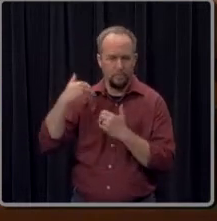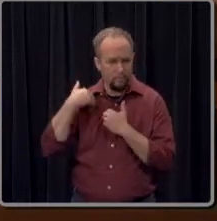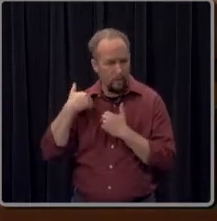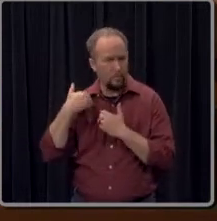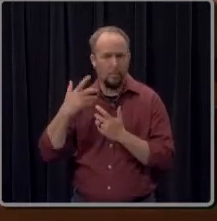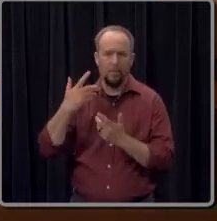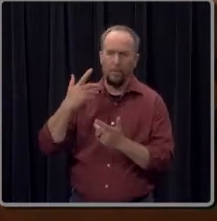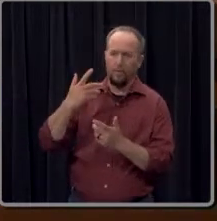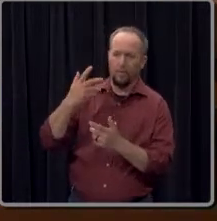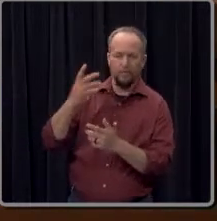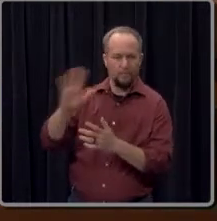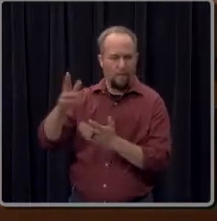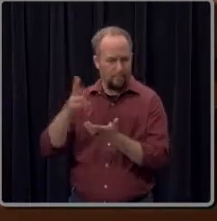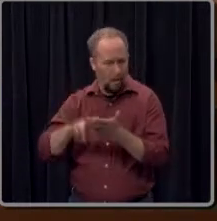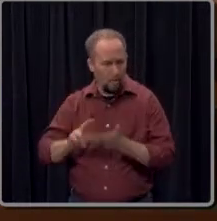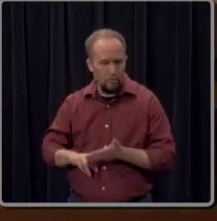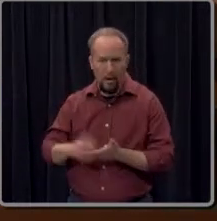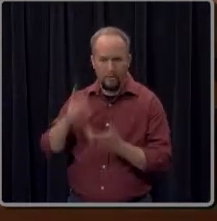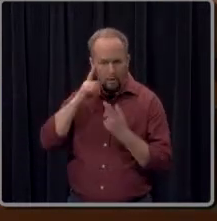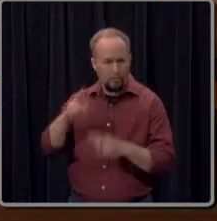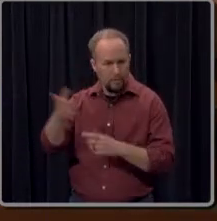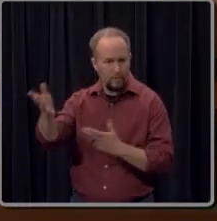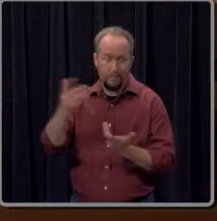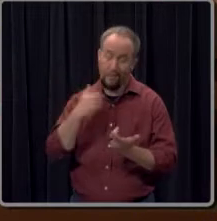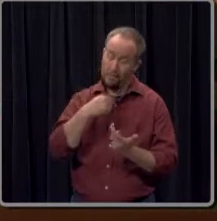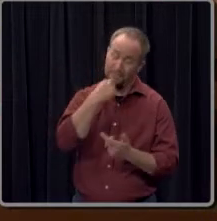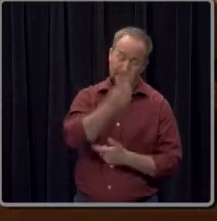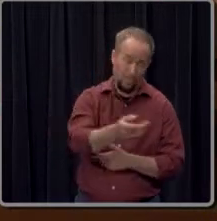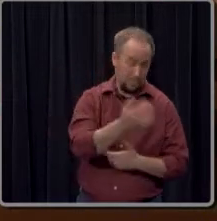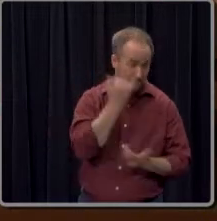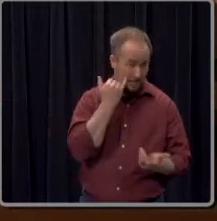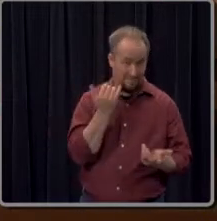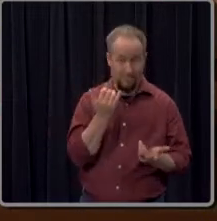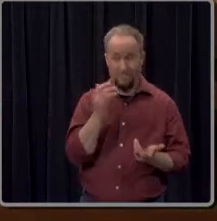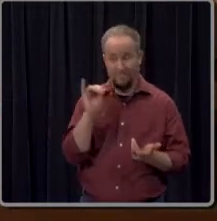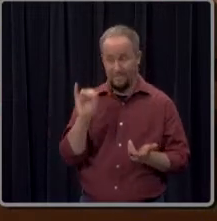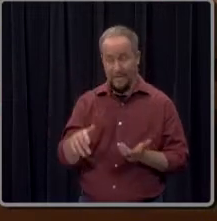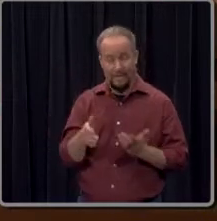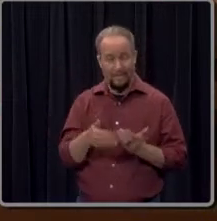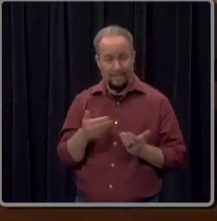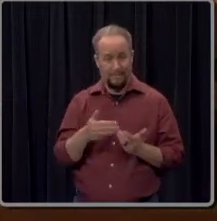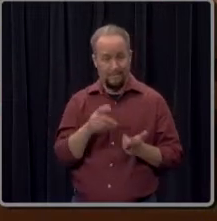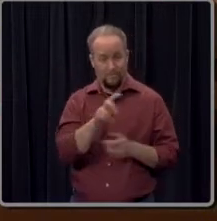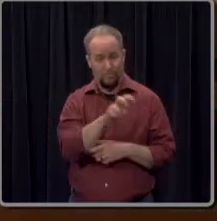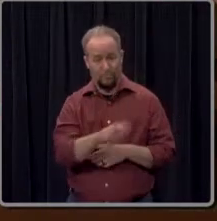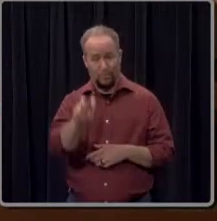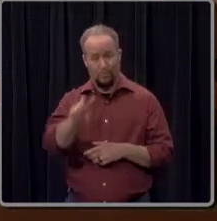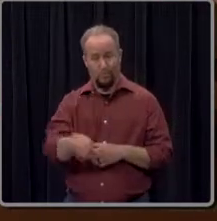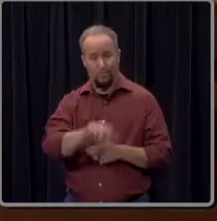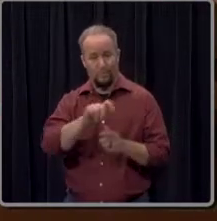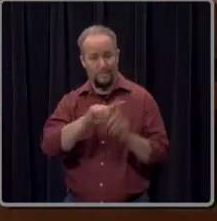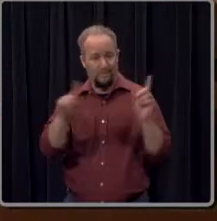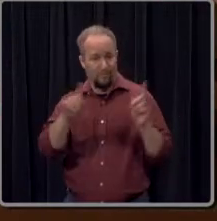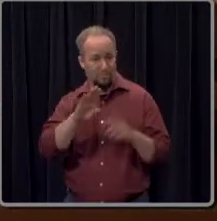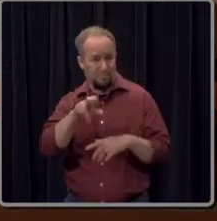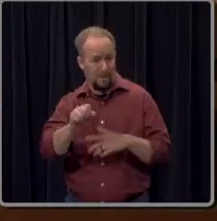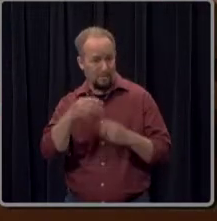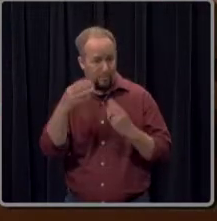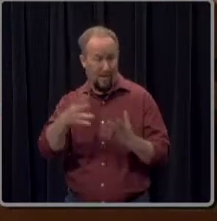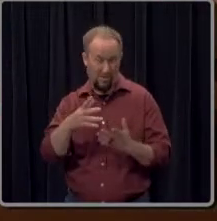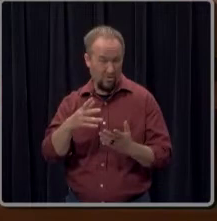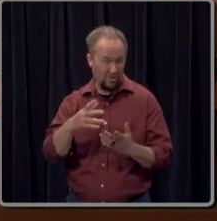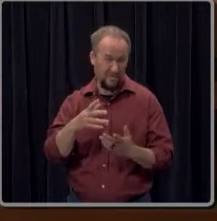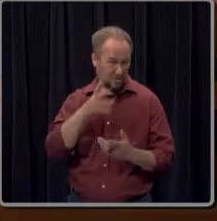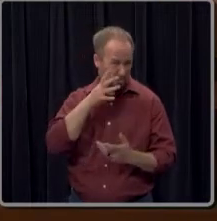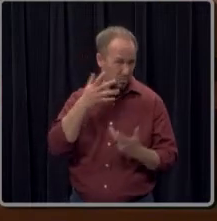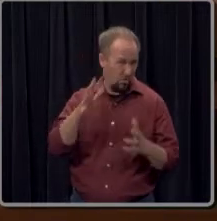and those kinds of things. And I will tell you that, if it was as easy as just switching to a different bus provider, we would be doing